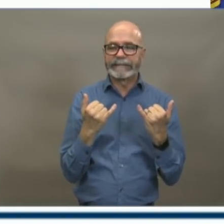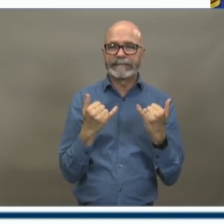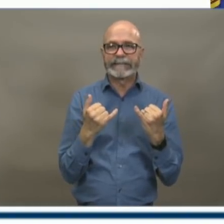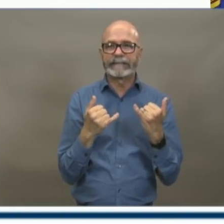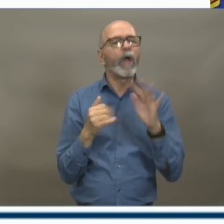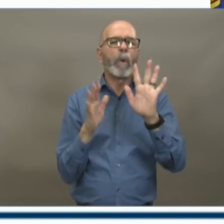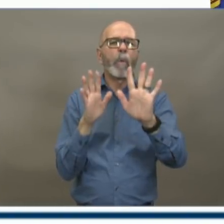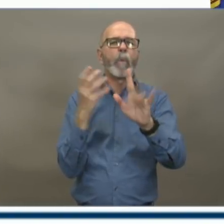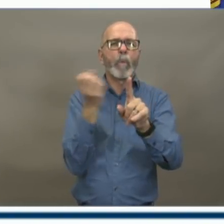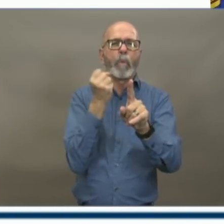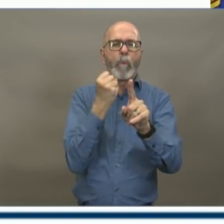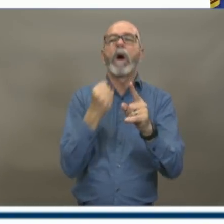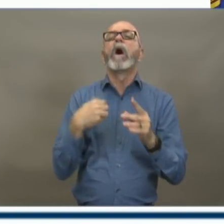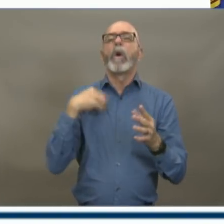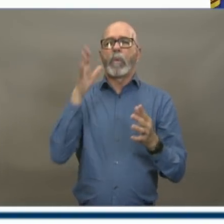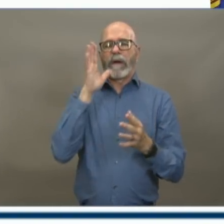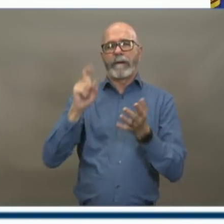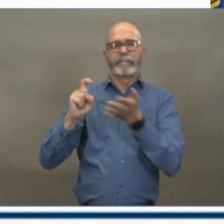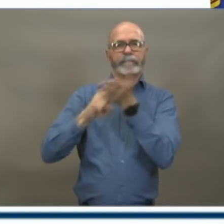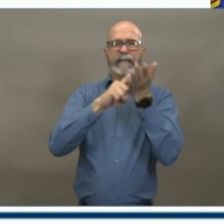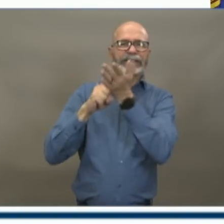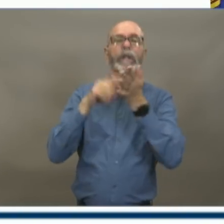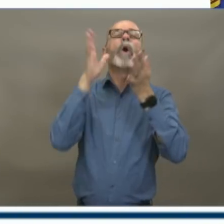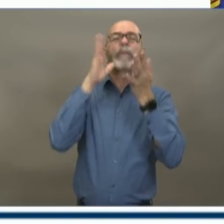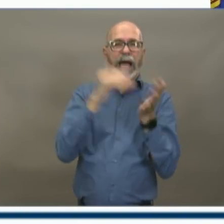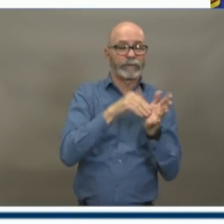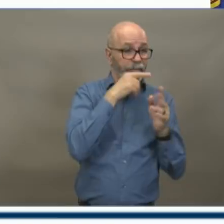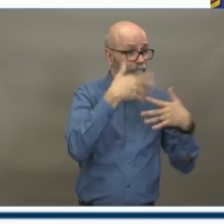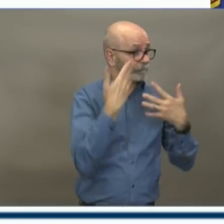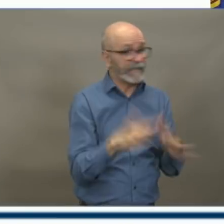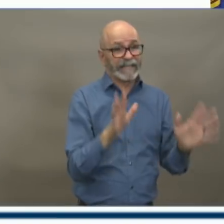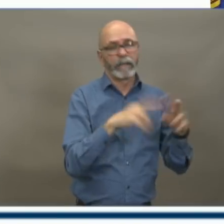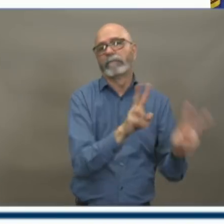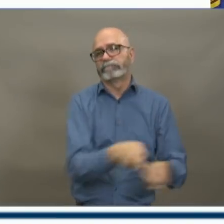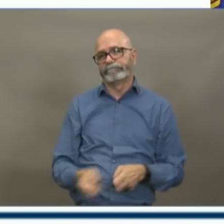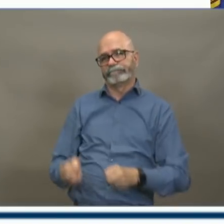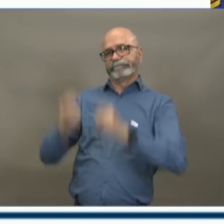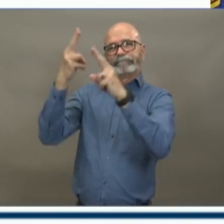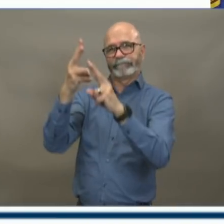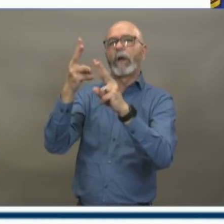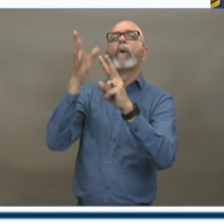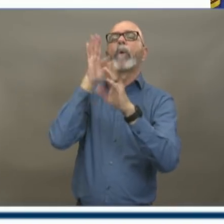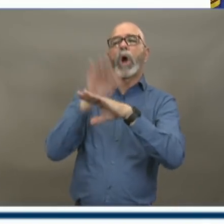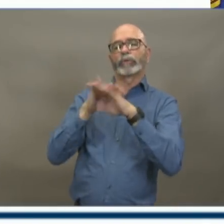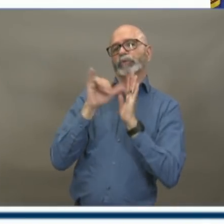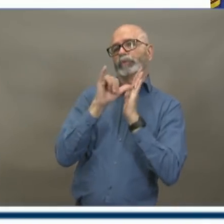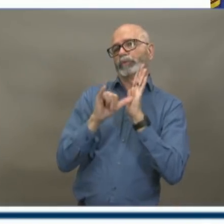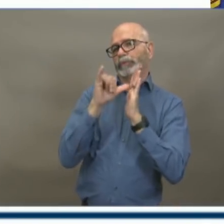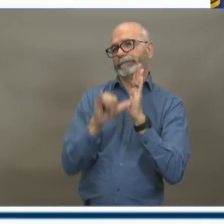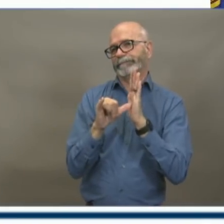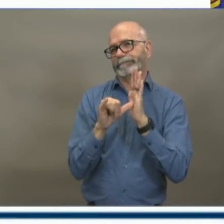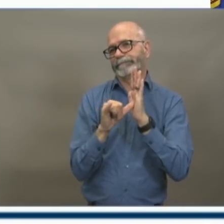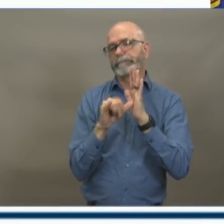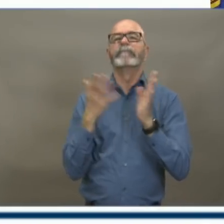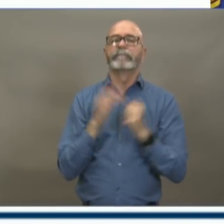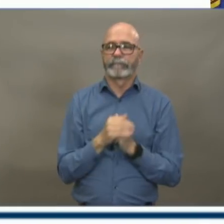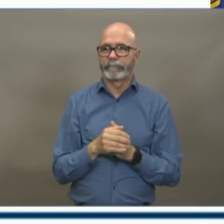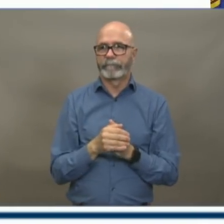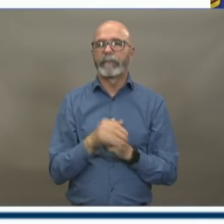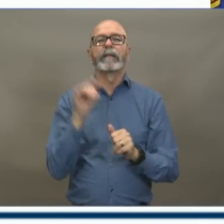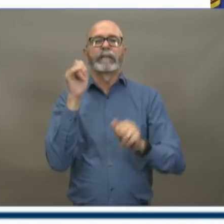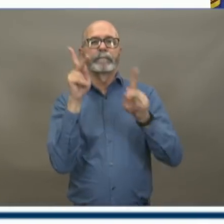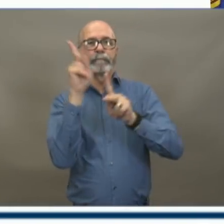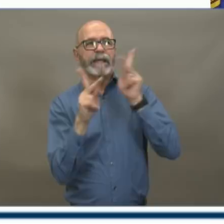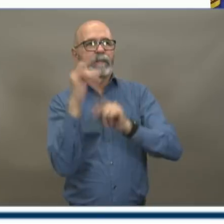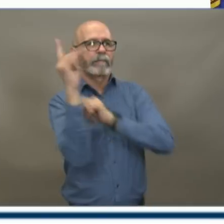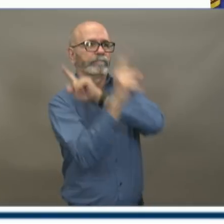of today's broadcast on YouTube when it becomes available. Again, a reminder, we'll take one question and one follow-up from reporters on the line in the allotted time that we have